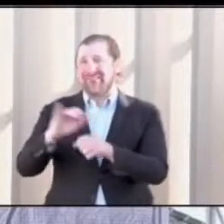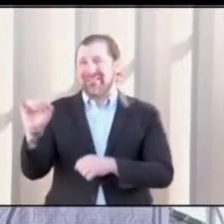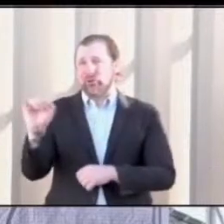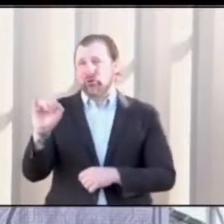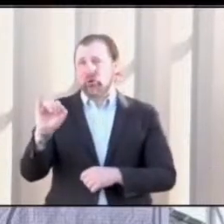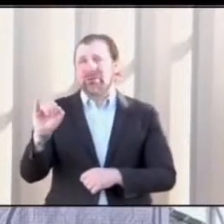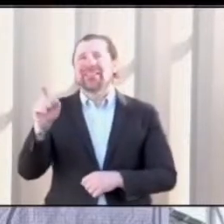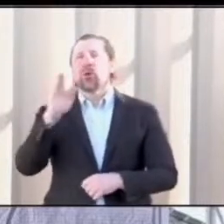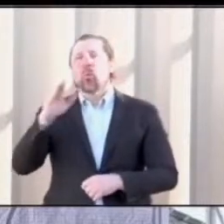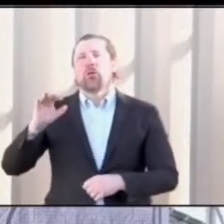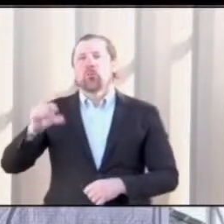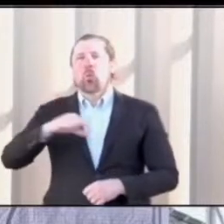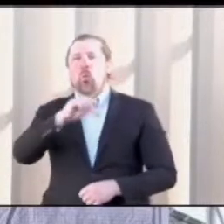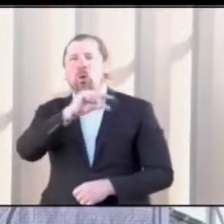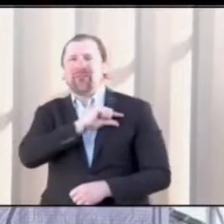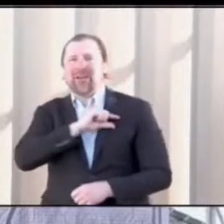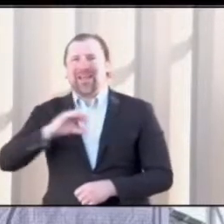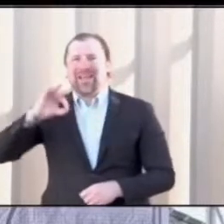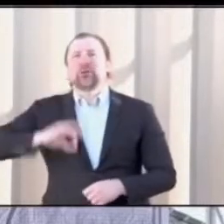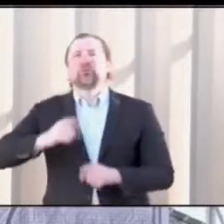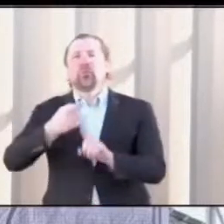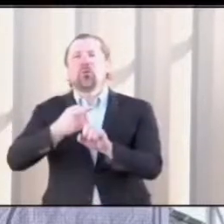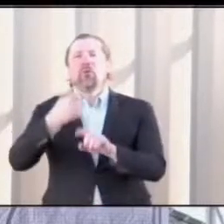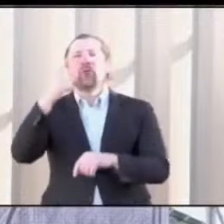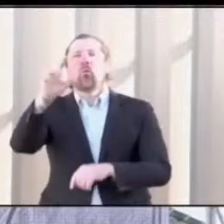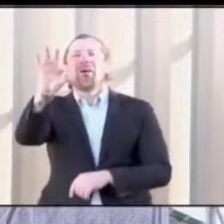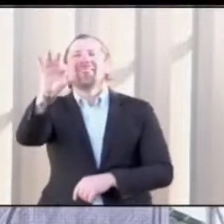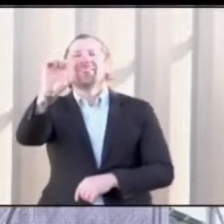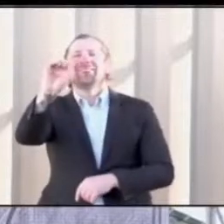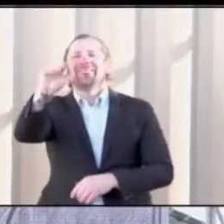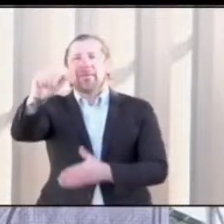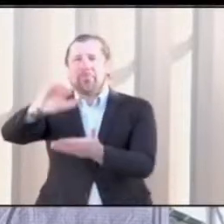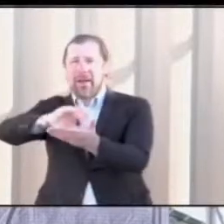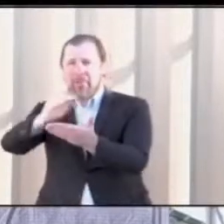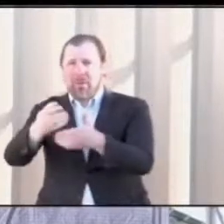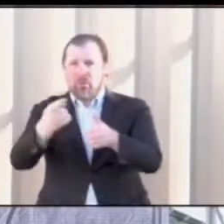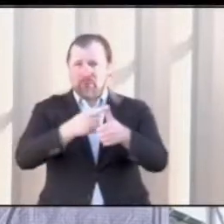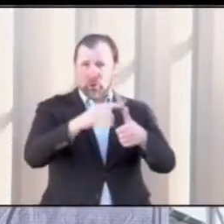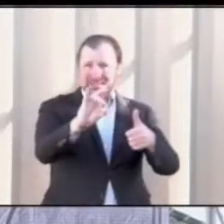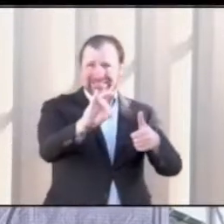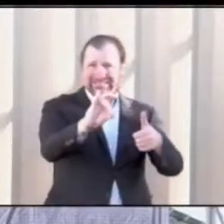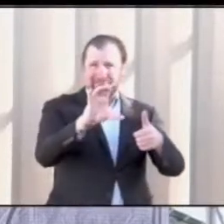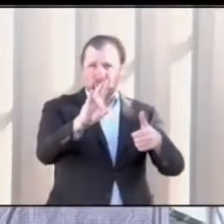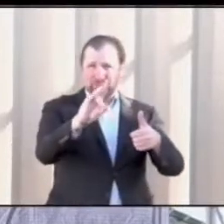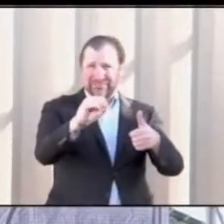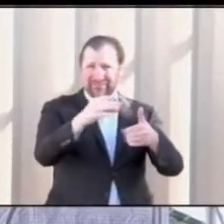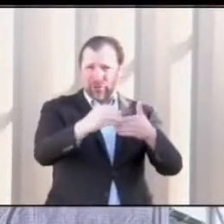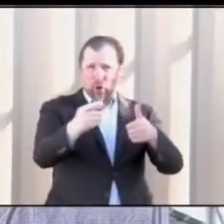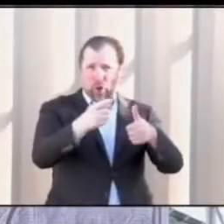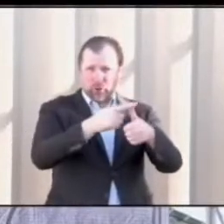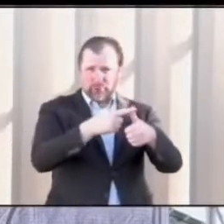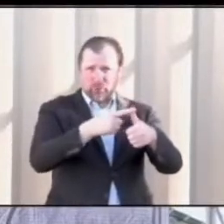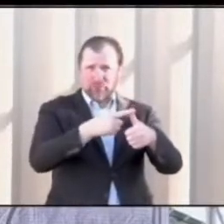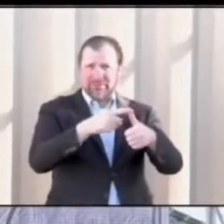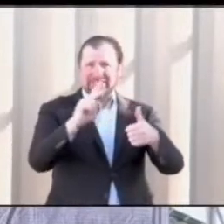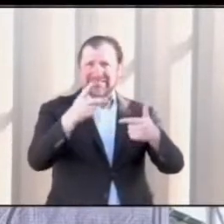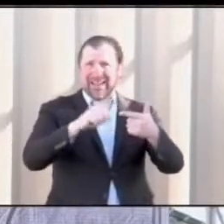be eligible for a certain amount from FEMA. First, the $770 it's special. Then